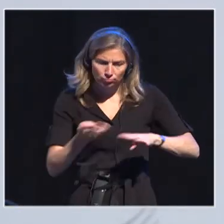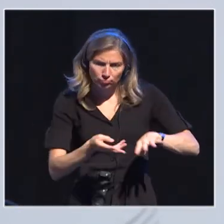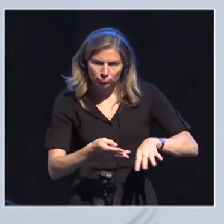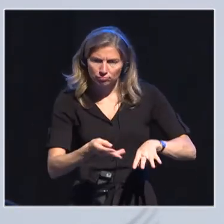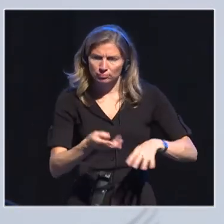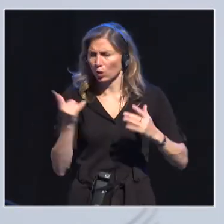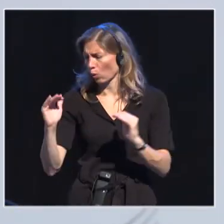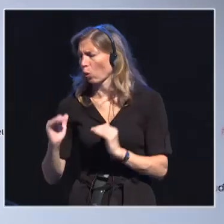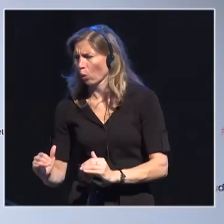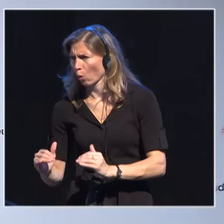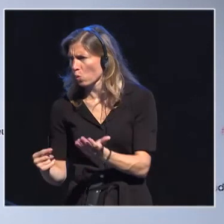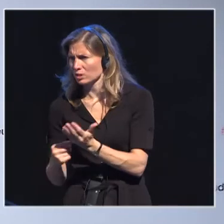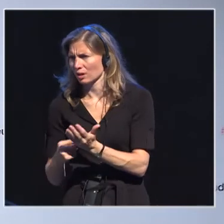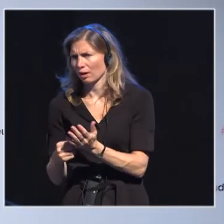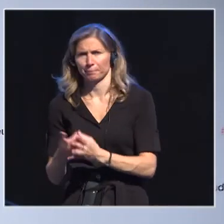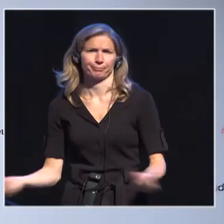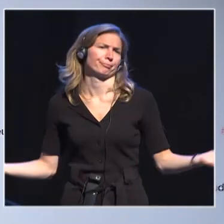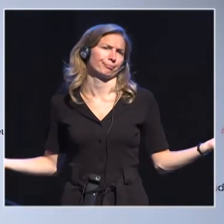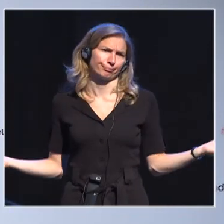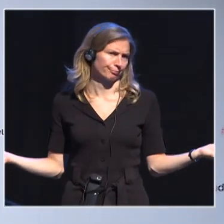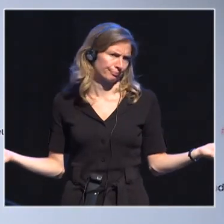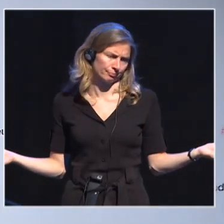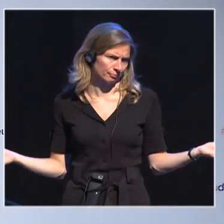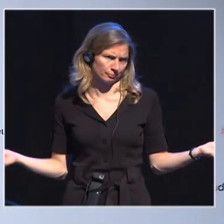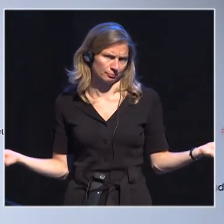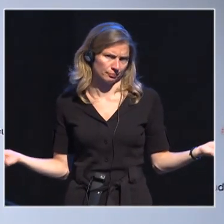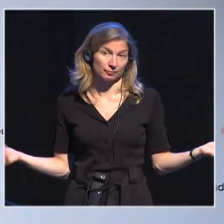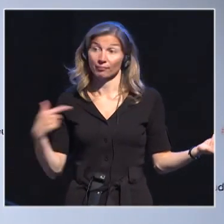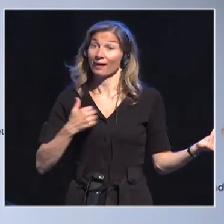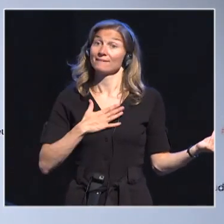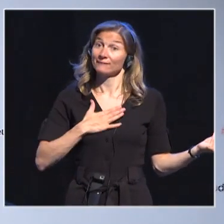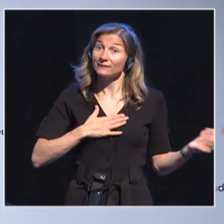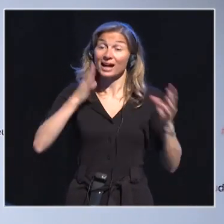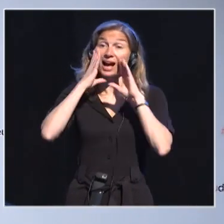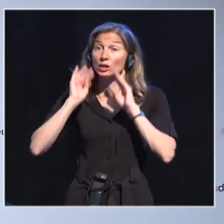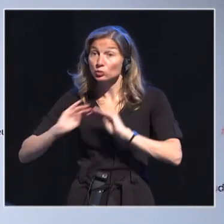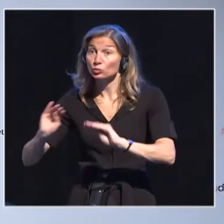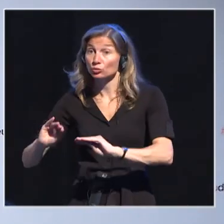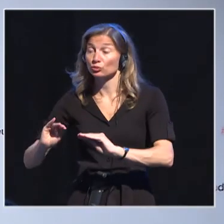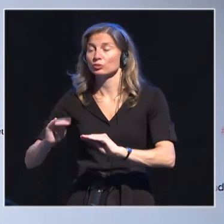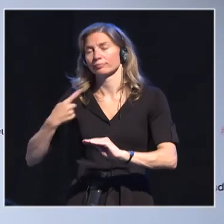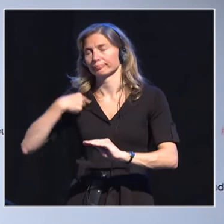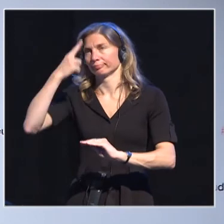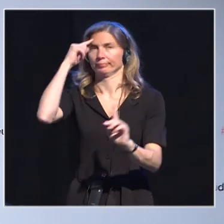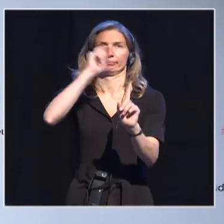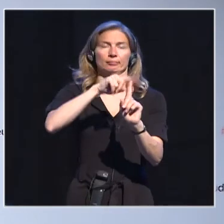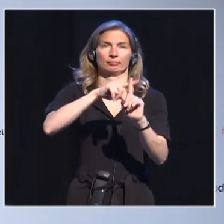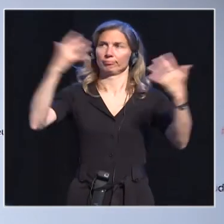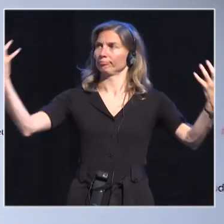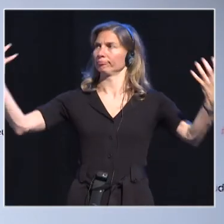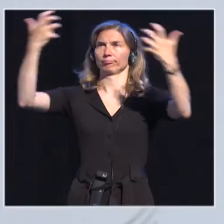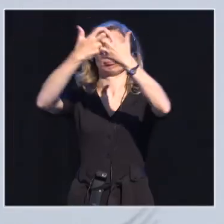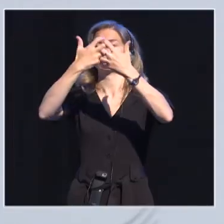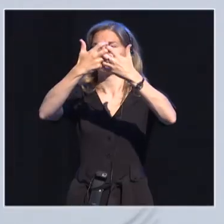low-technology manufacturing is gone in any case. So if we make the choices in education, I would try to make sure that we aim high